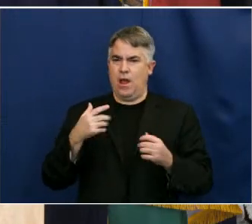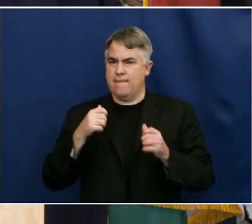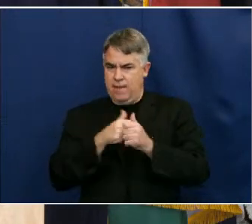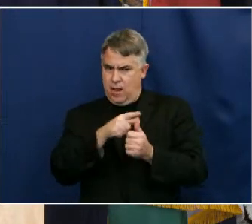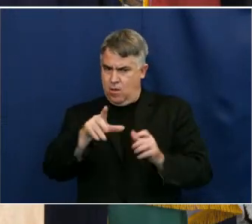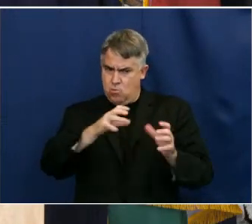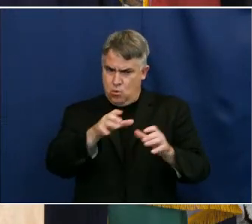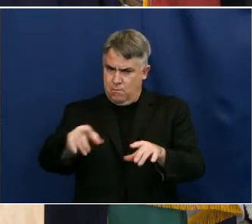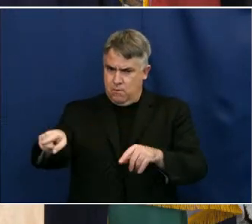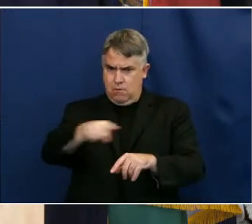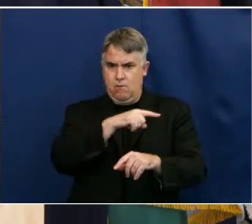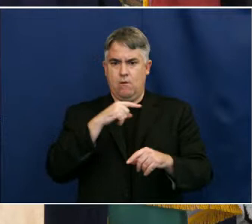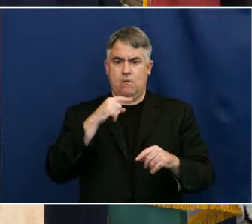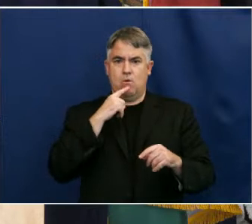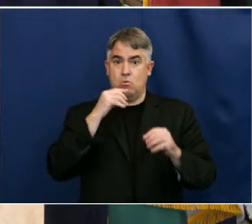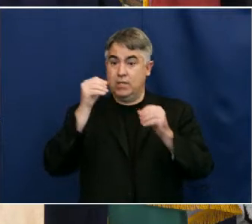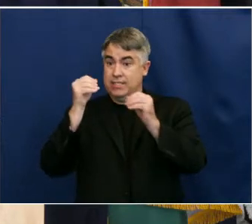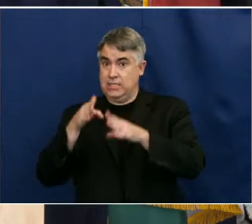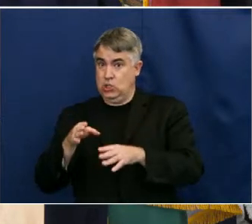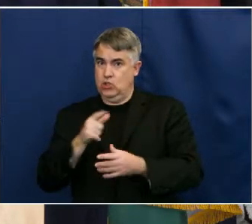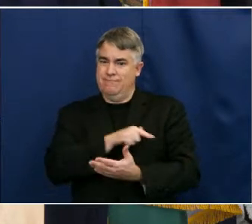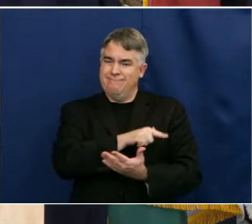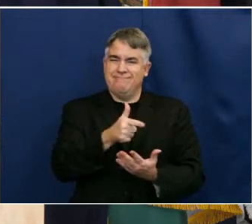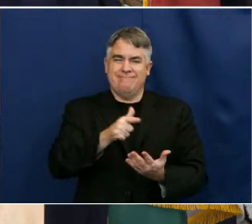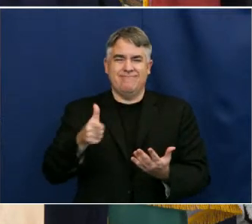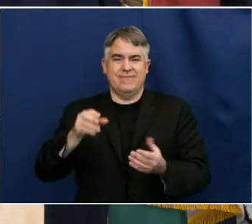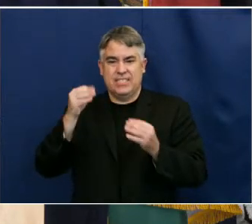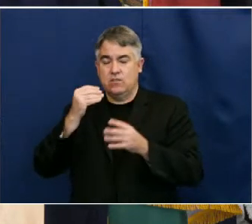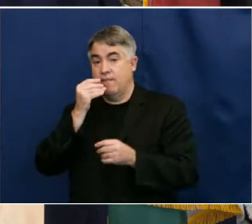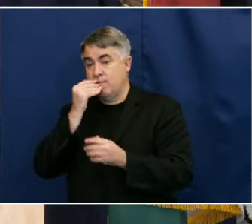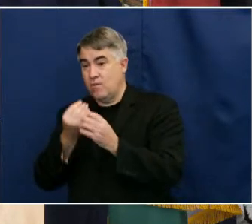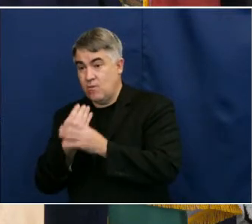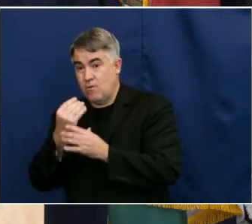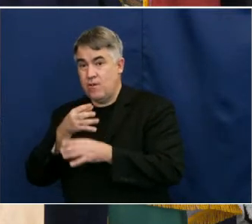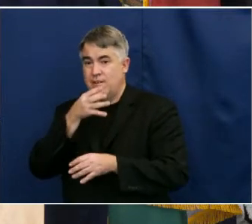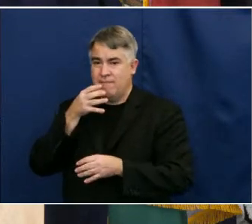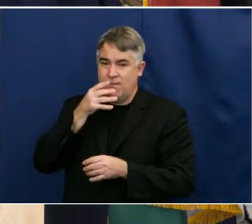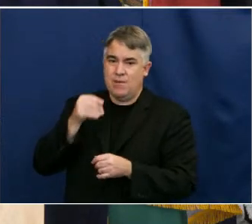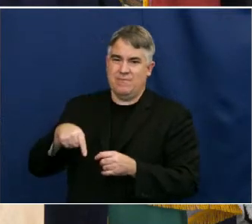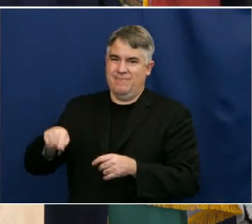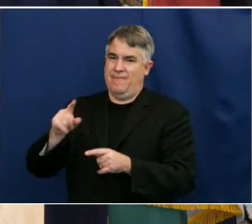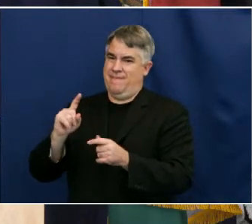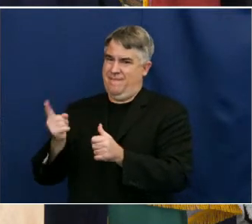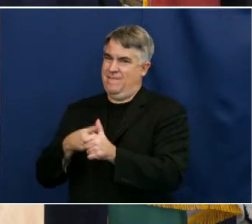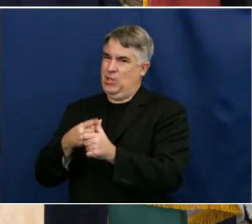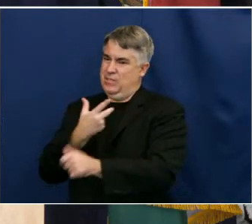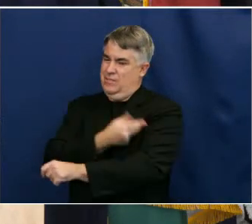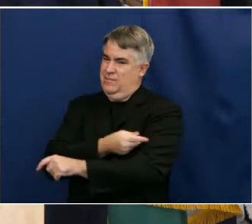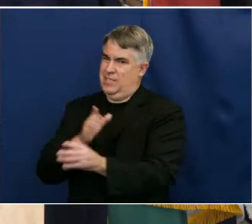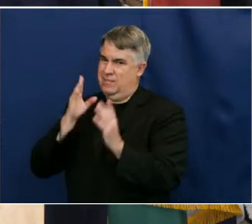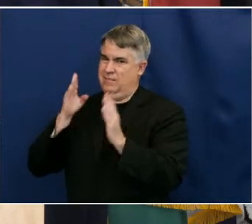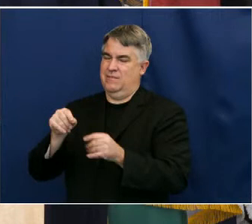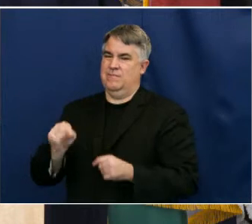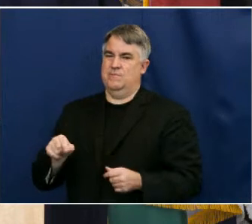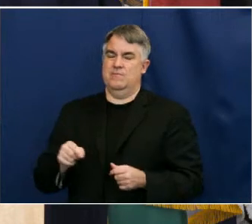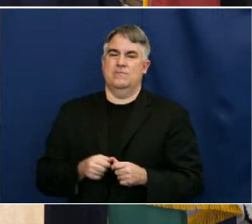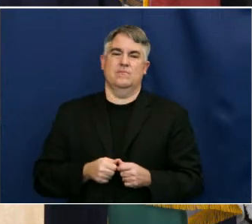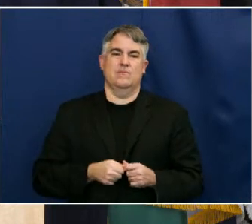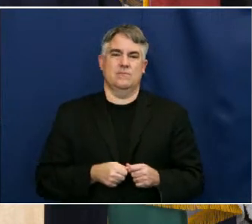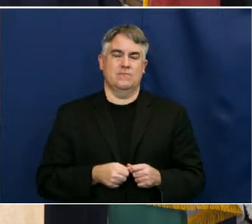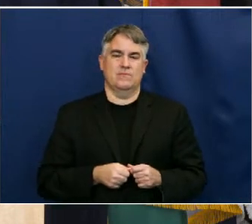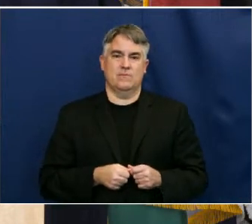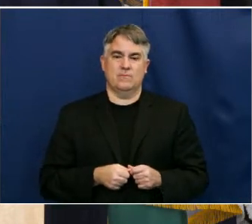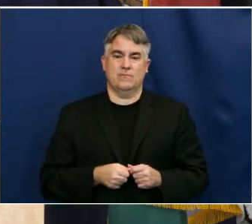who work at different markets were the ones that we're mostly targeting during this time. We also, I think we have mentioned before that the Project